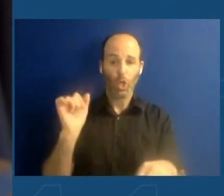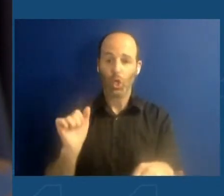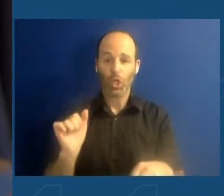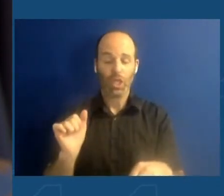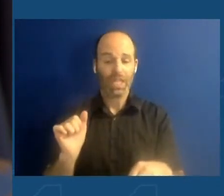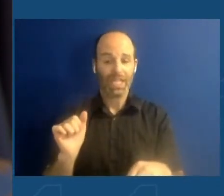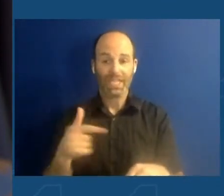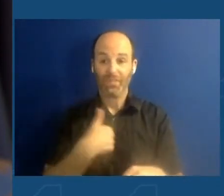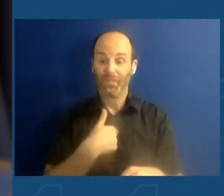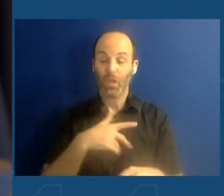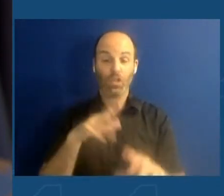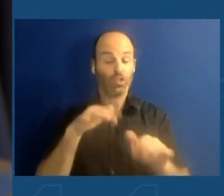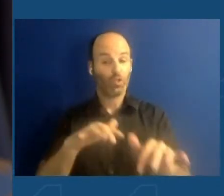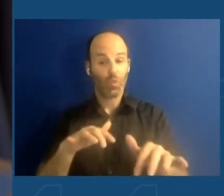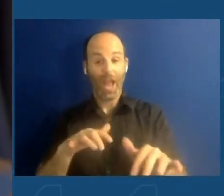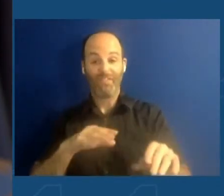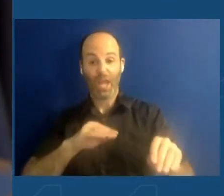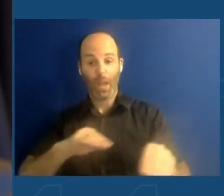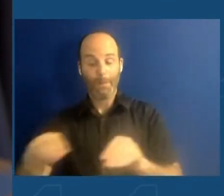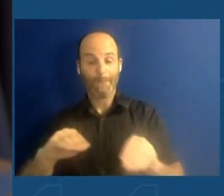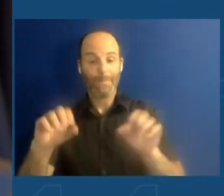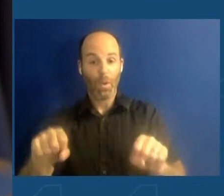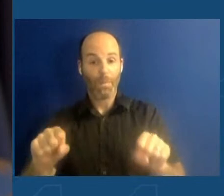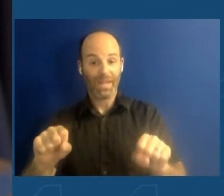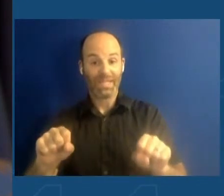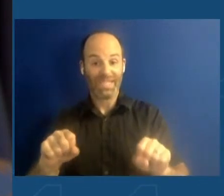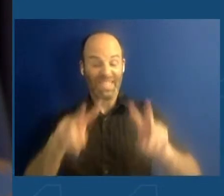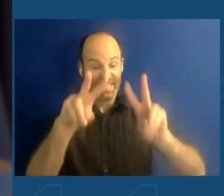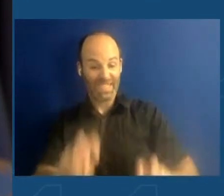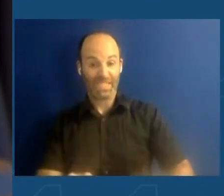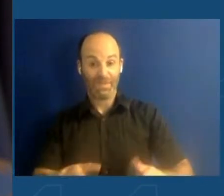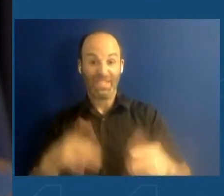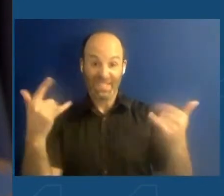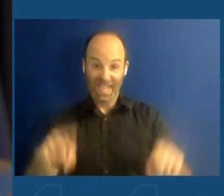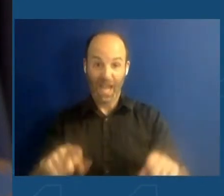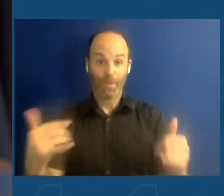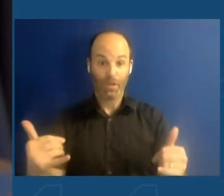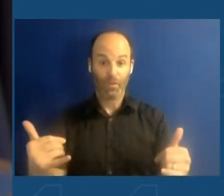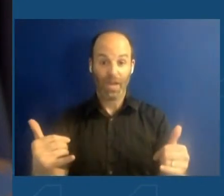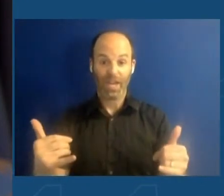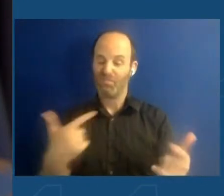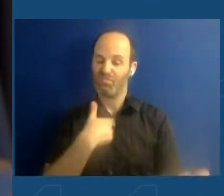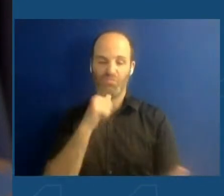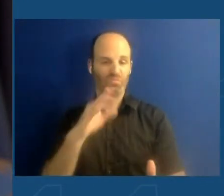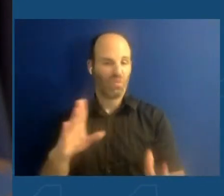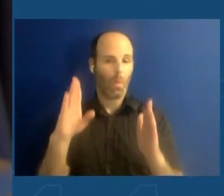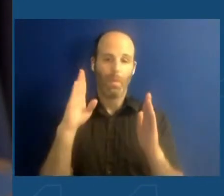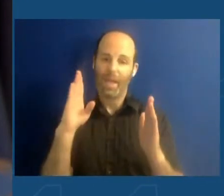study underway and the people that are assessing information. So I don't pay attention to